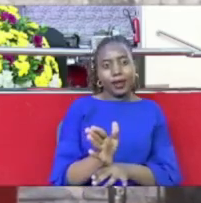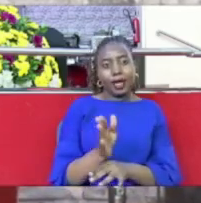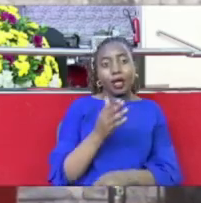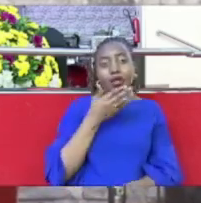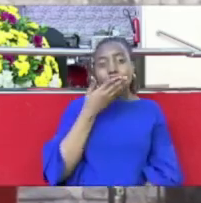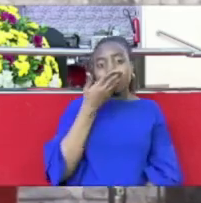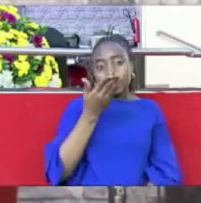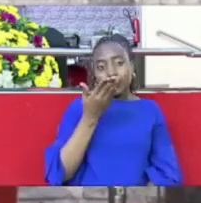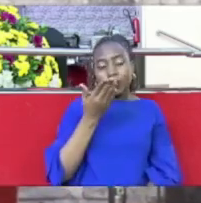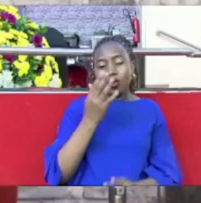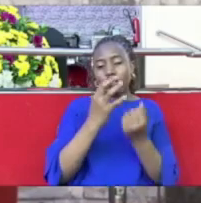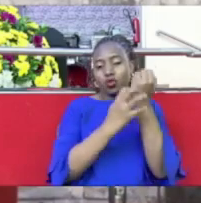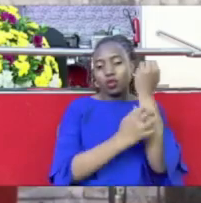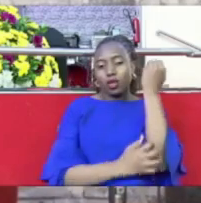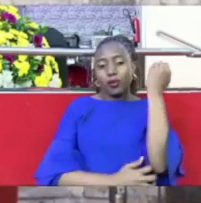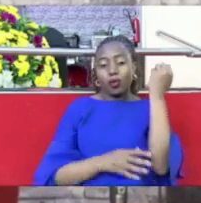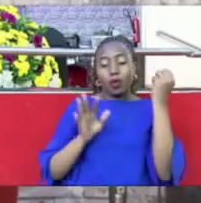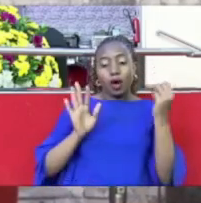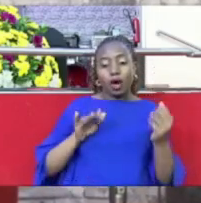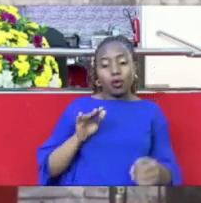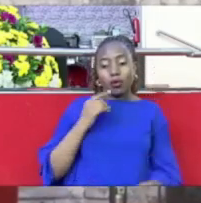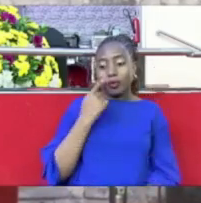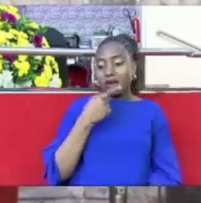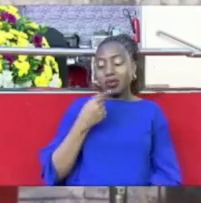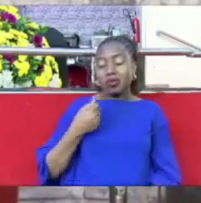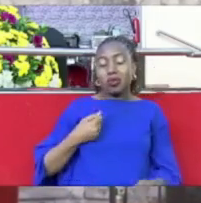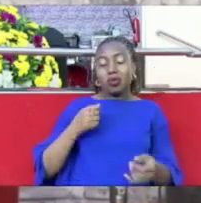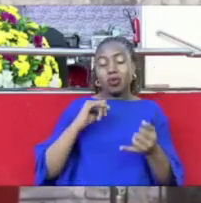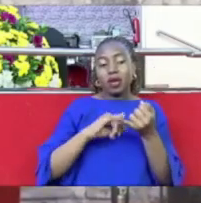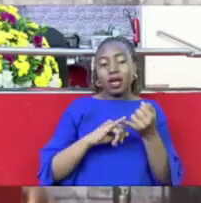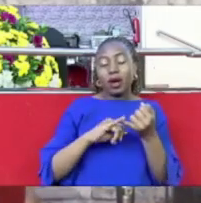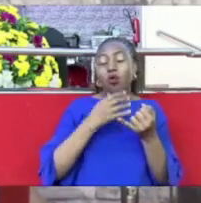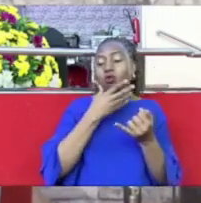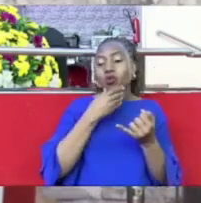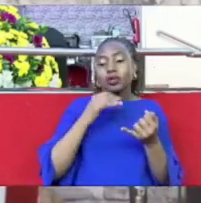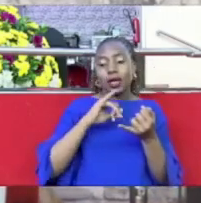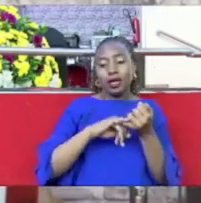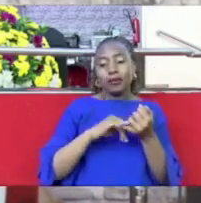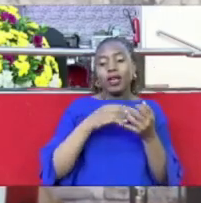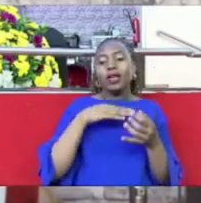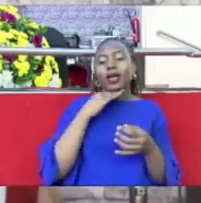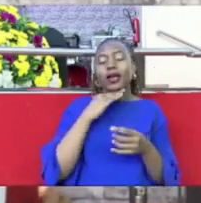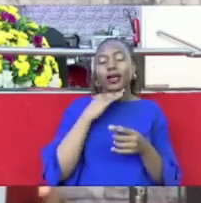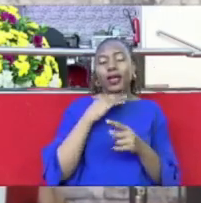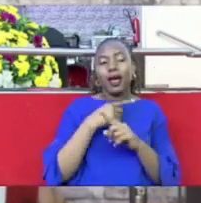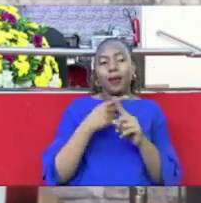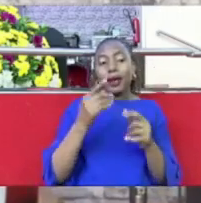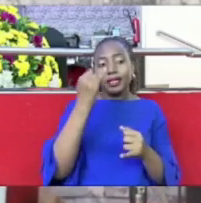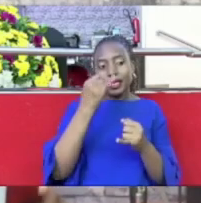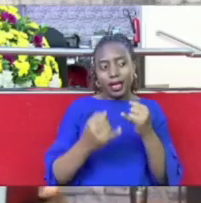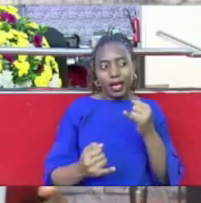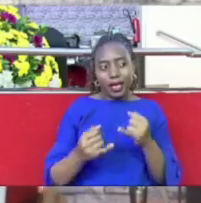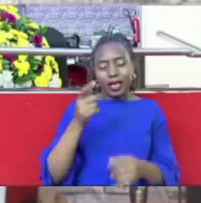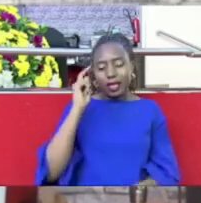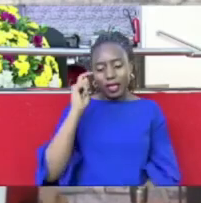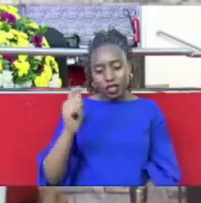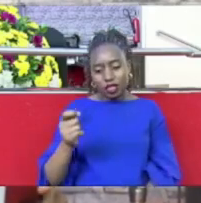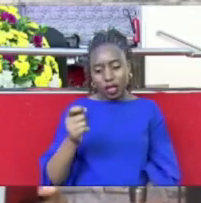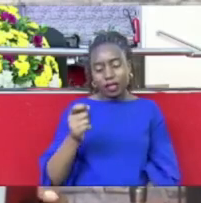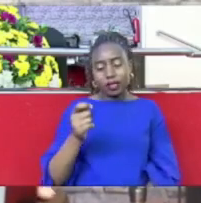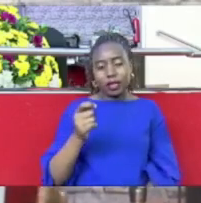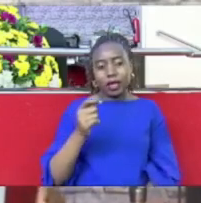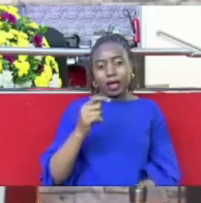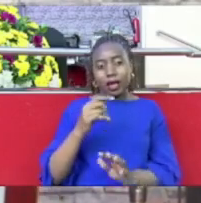poor widow, kumjibu huyu mjane maskini, he eventually gave in. Hatimaye alikubali. And justice was served. Na haki